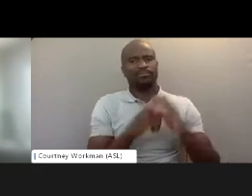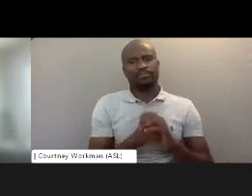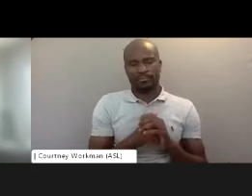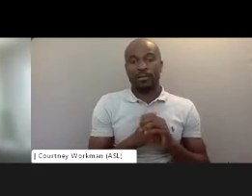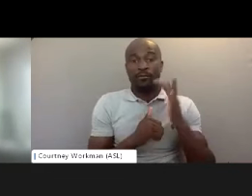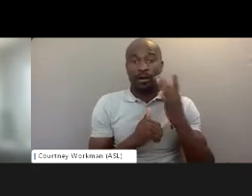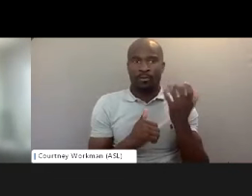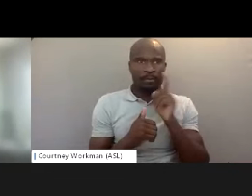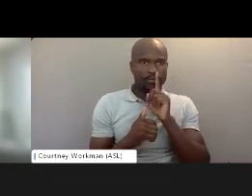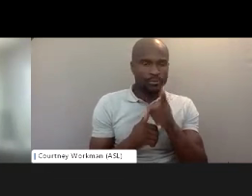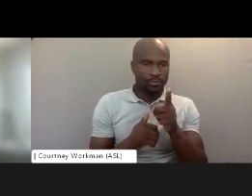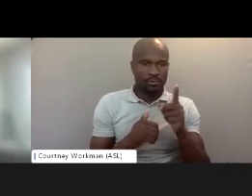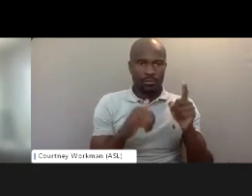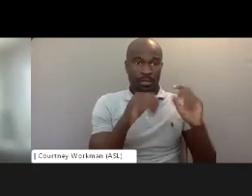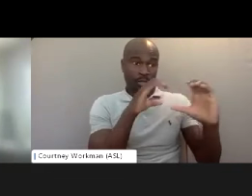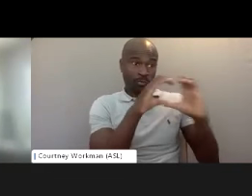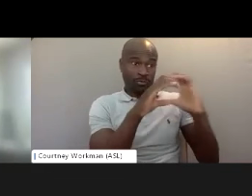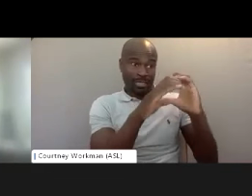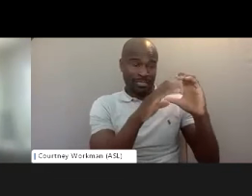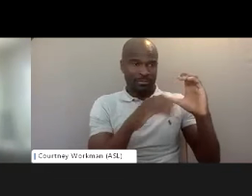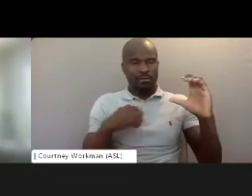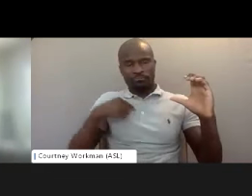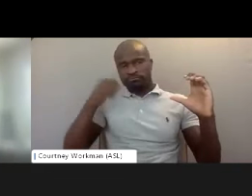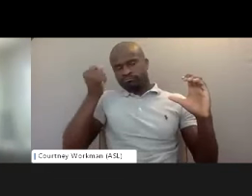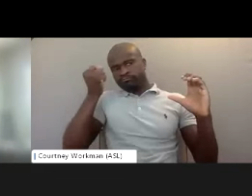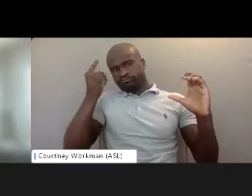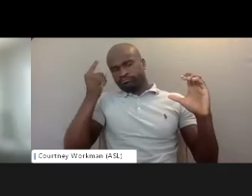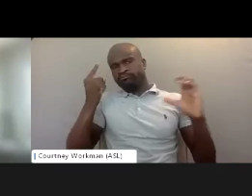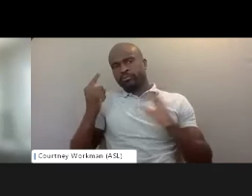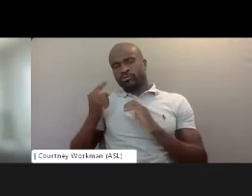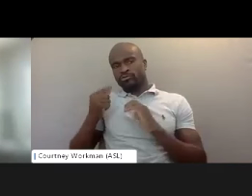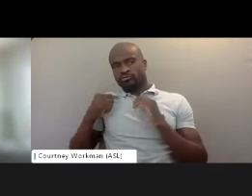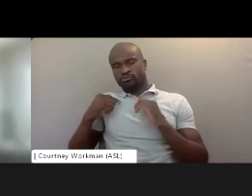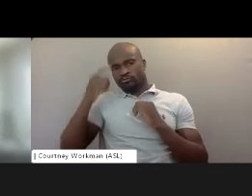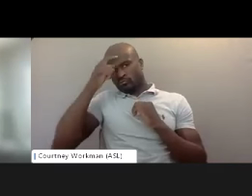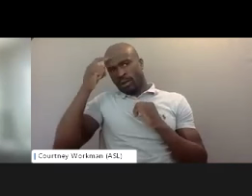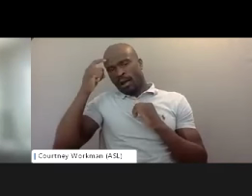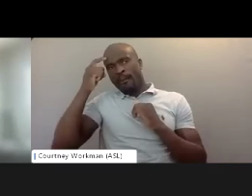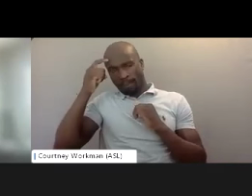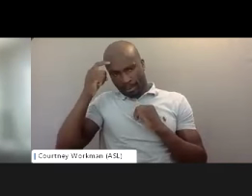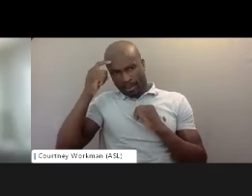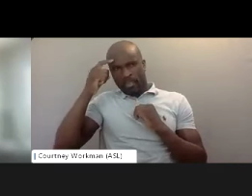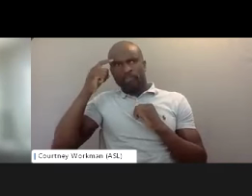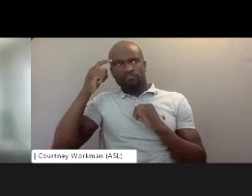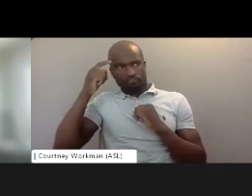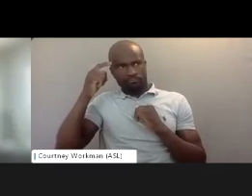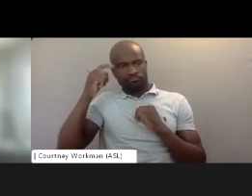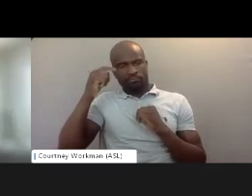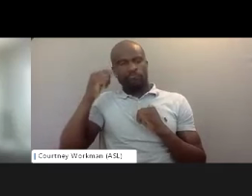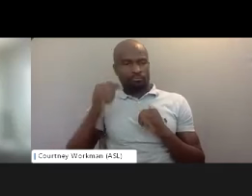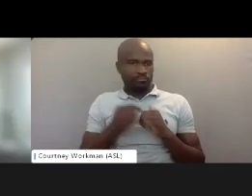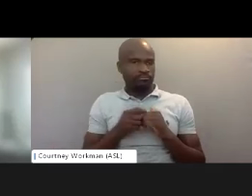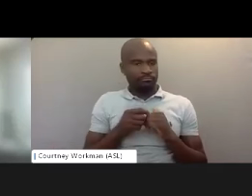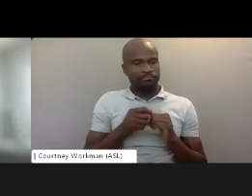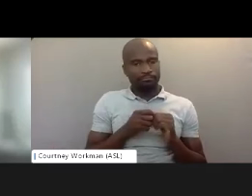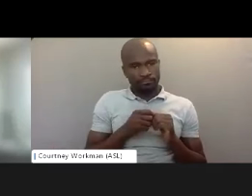the communication is trauma informed and that we really are taking a lot of those definitions and things that Dr. Reingold talked about last, and